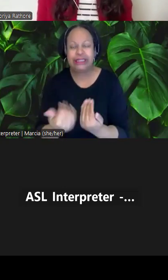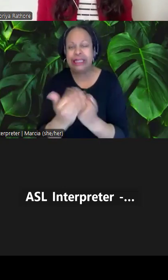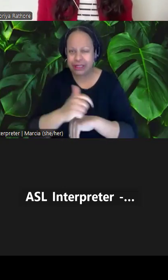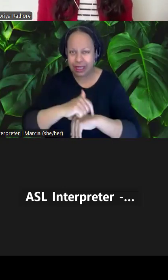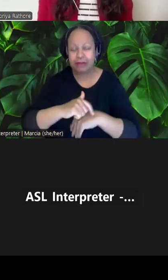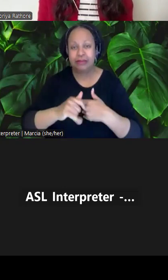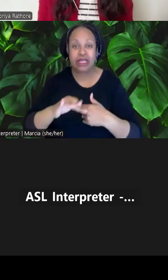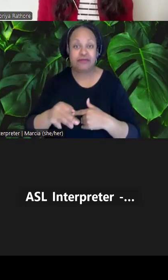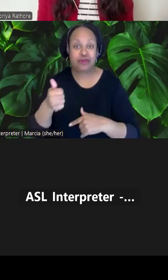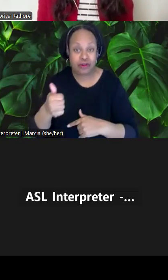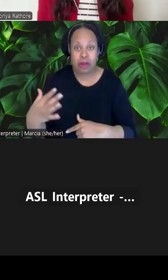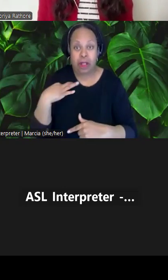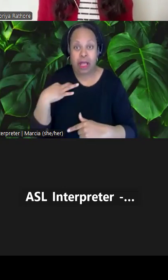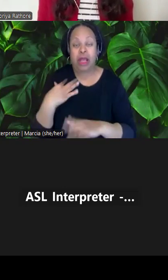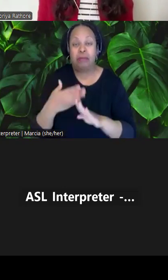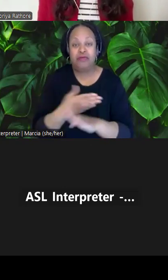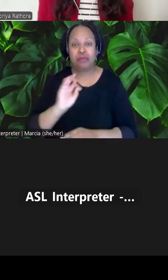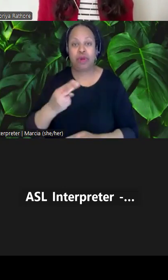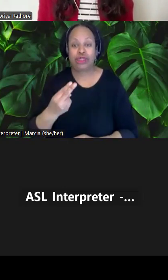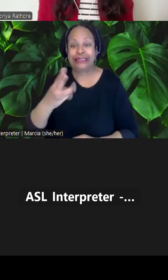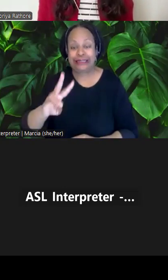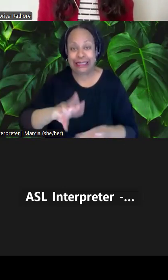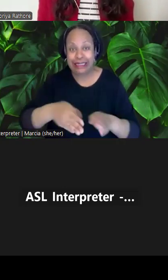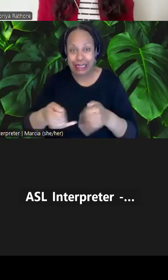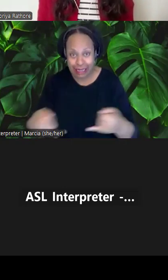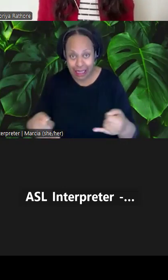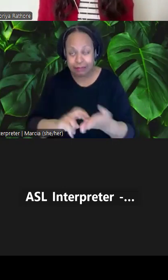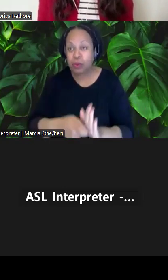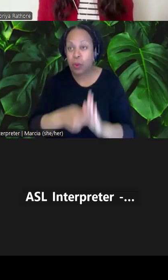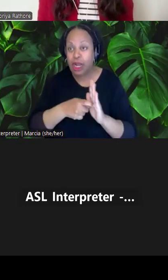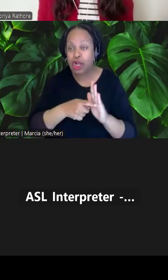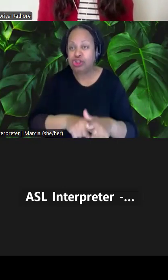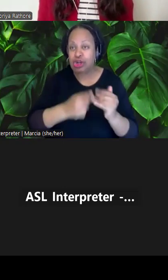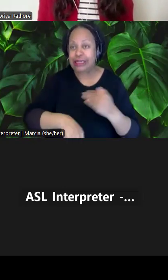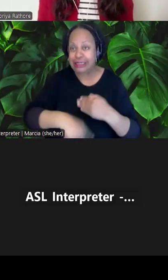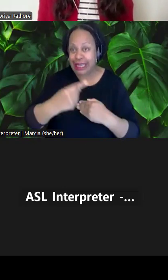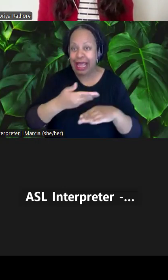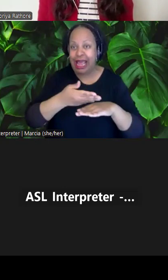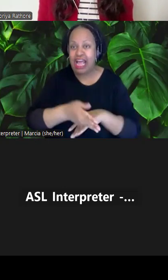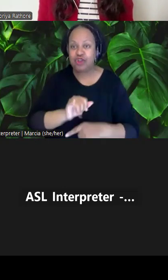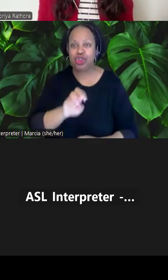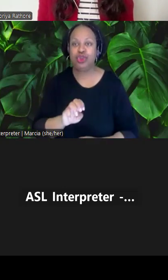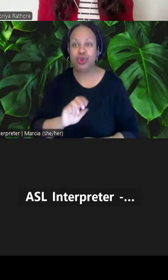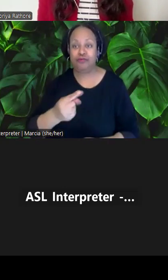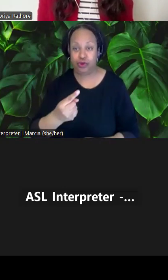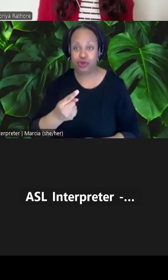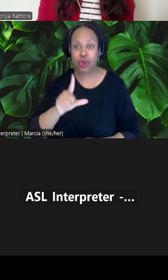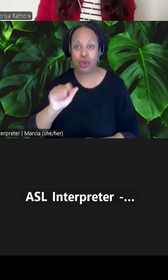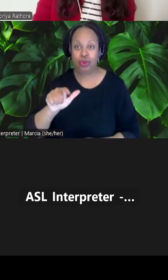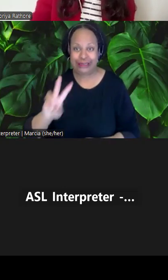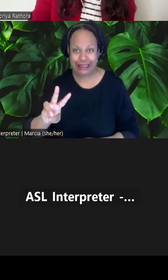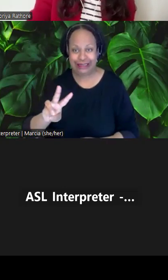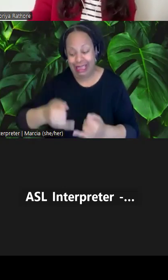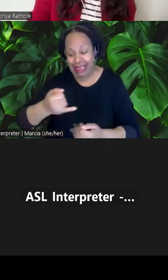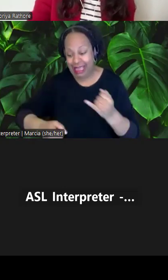March 16th deadline, the start date for your project needs to be after June 1st, 2026, with an end